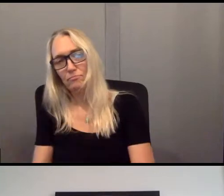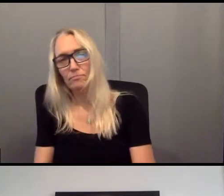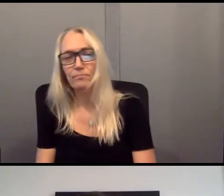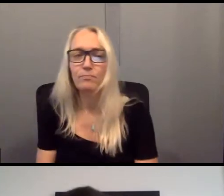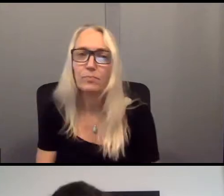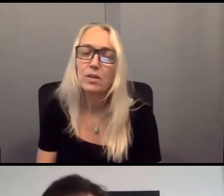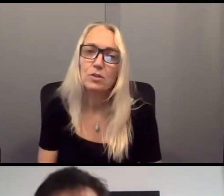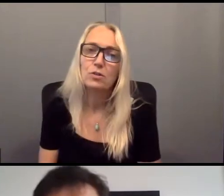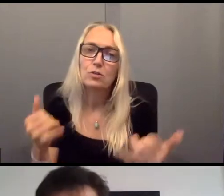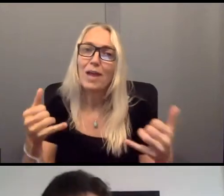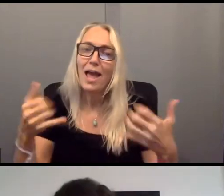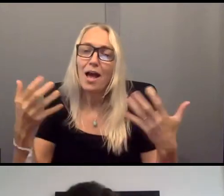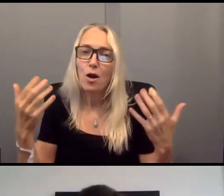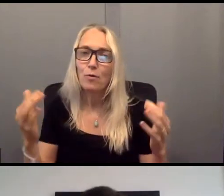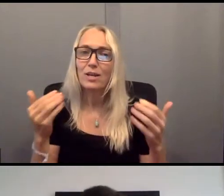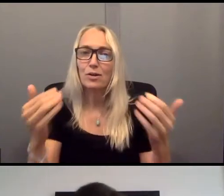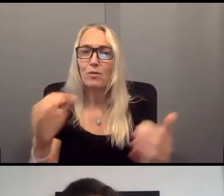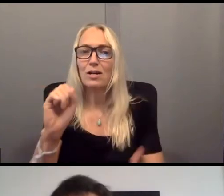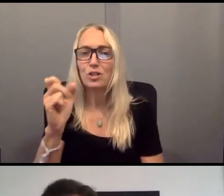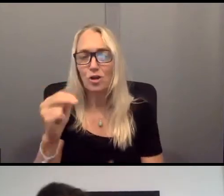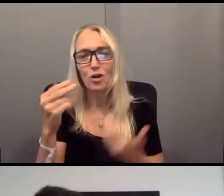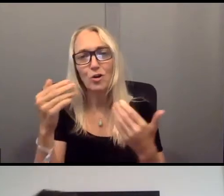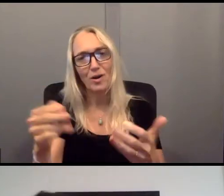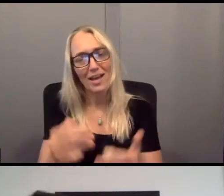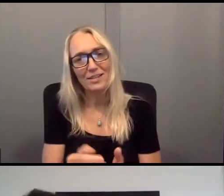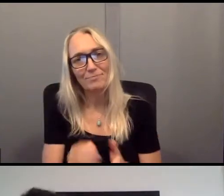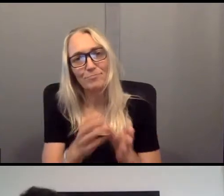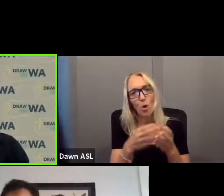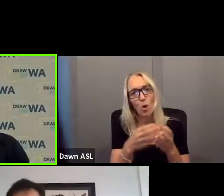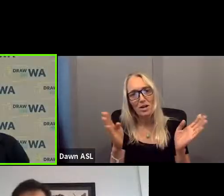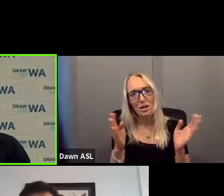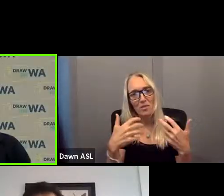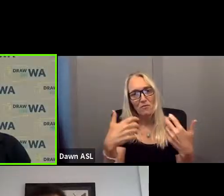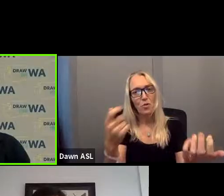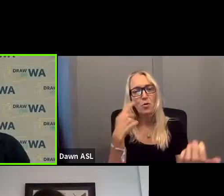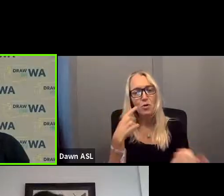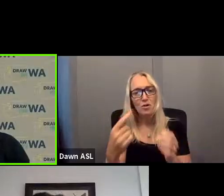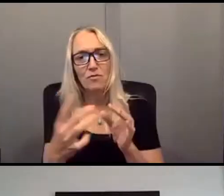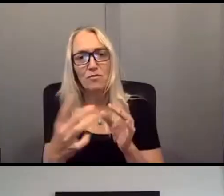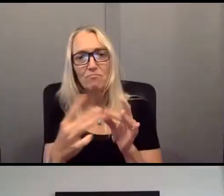that summary, Sean, let's begin. Please call the first panel.